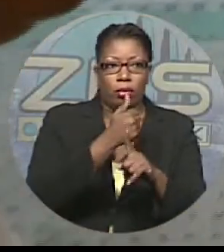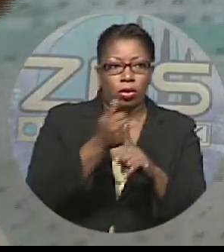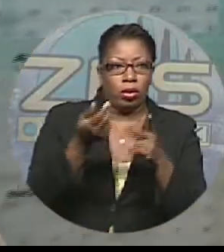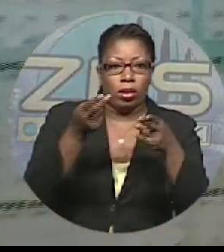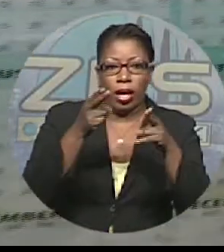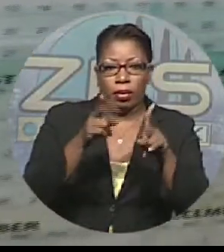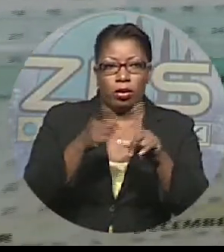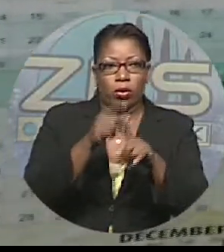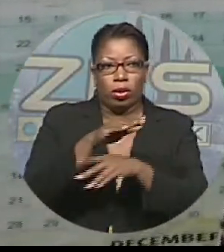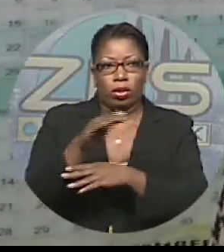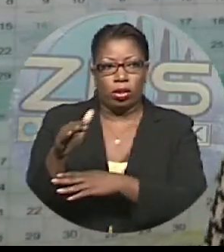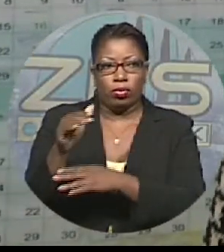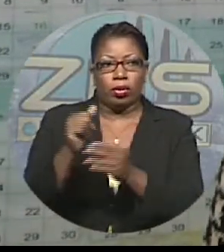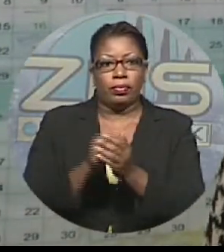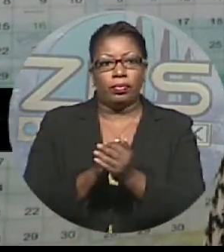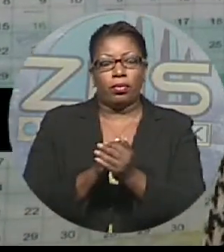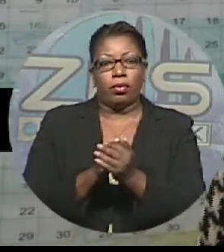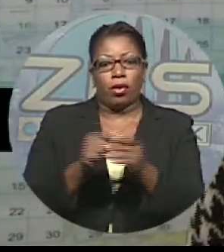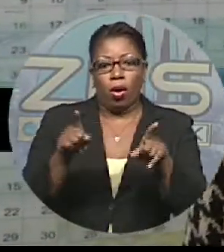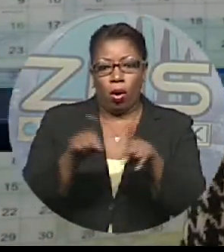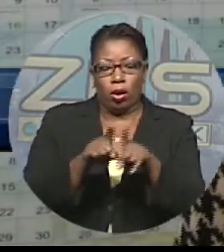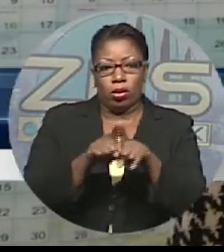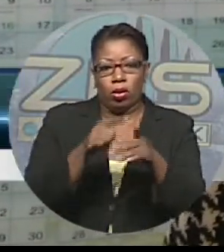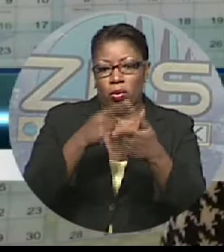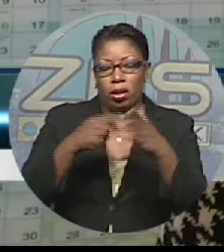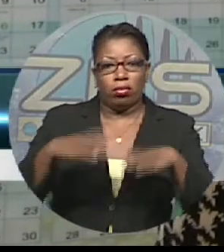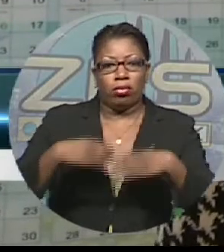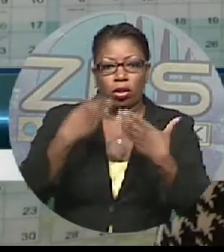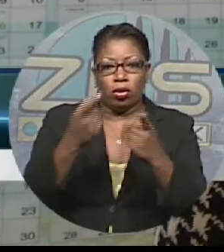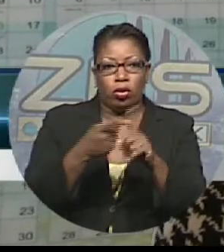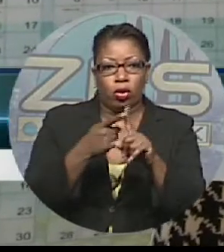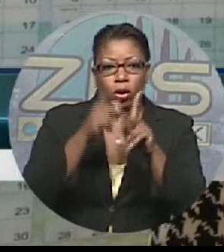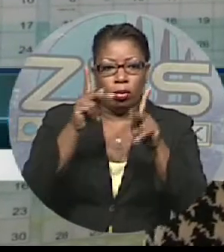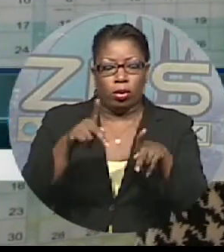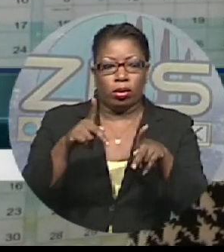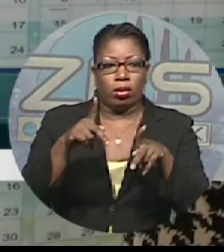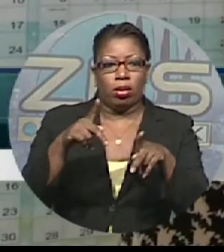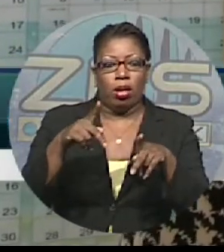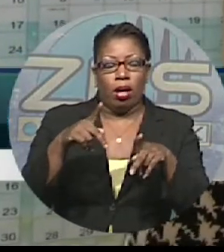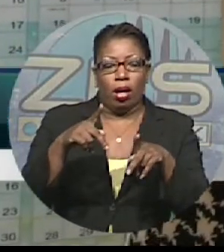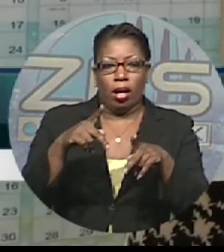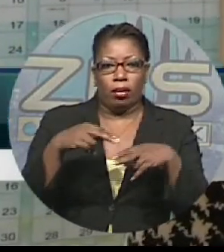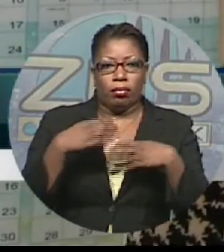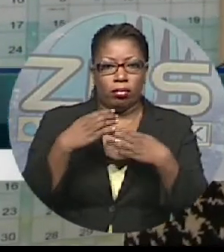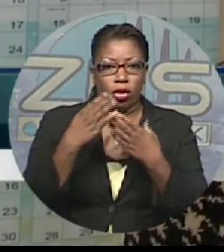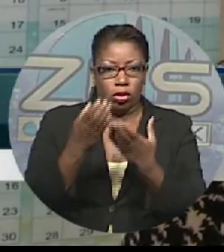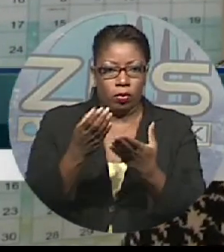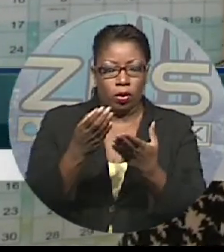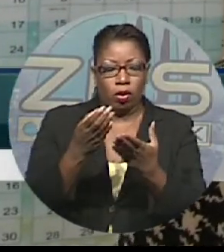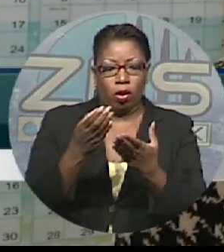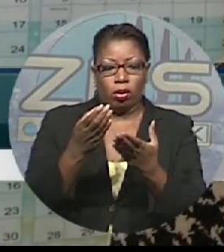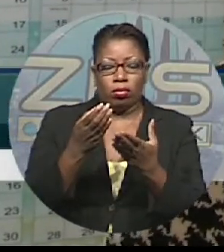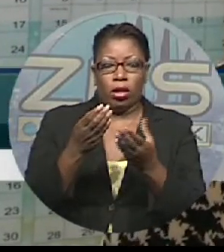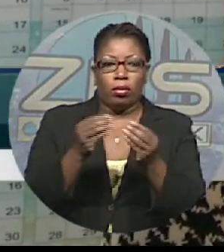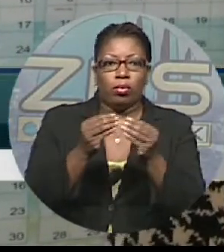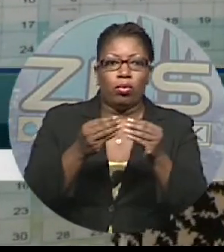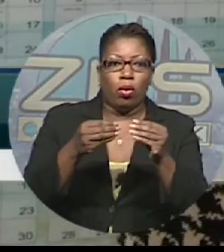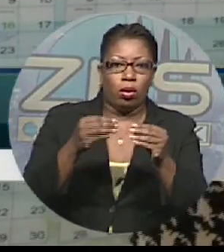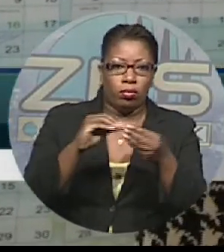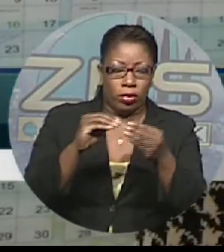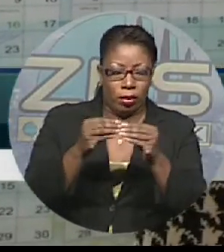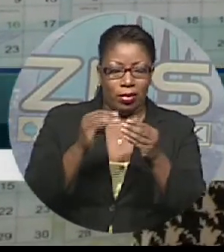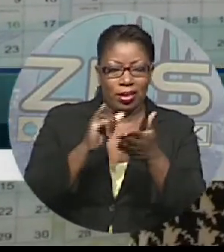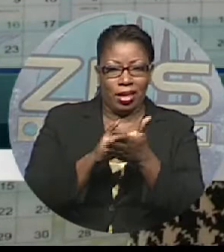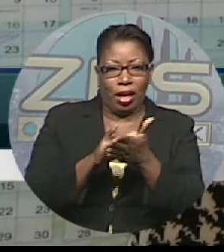Another factor that can contribute to persons reporting more or the numbers being higher is the